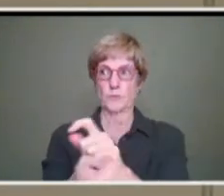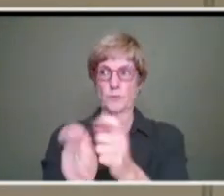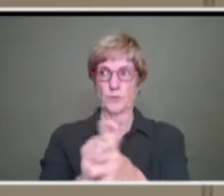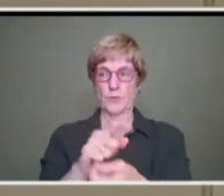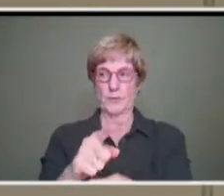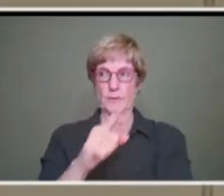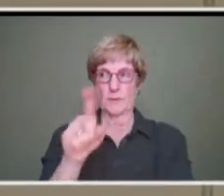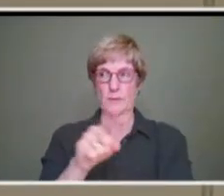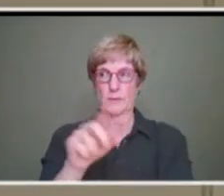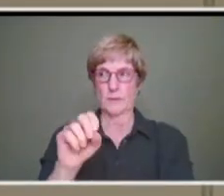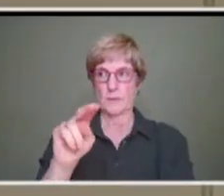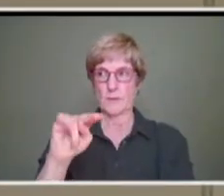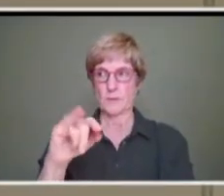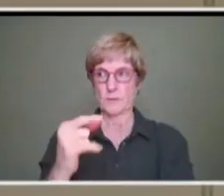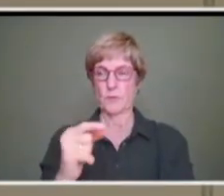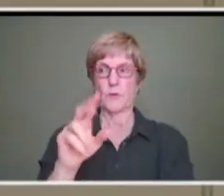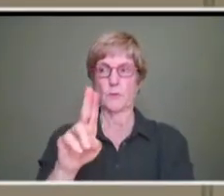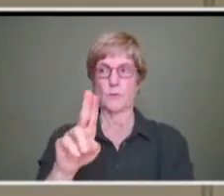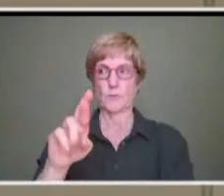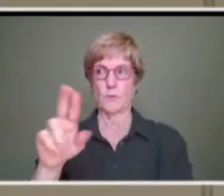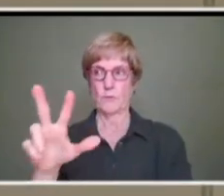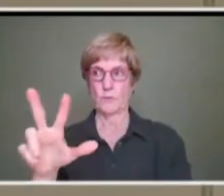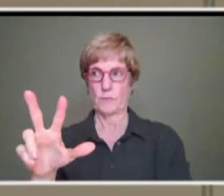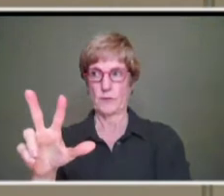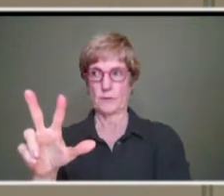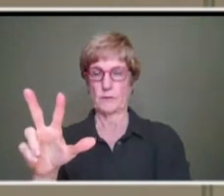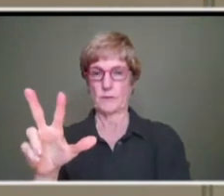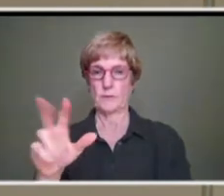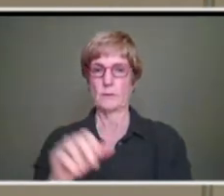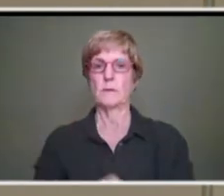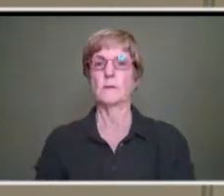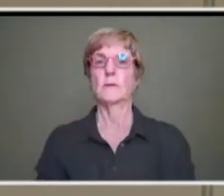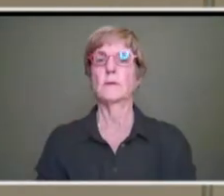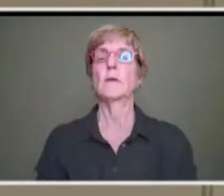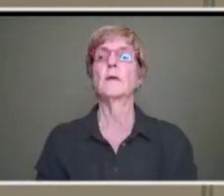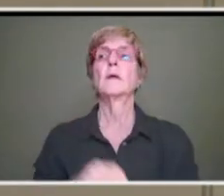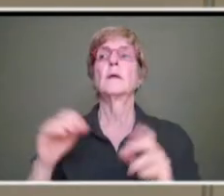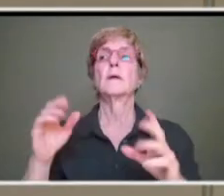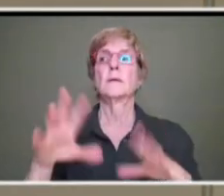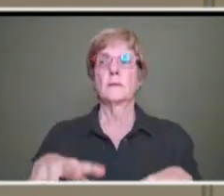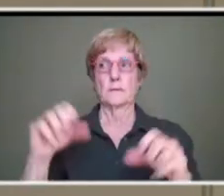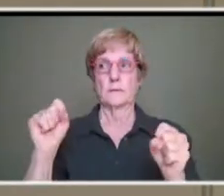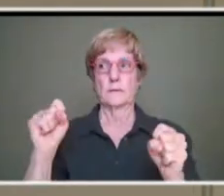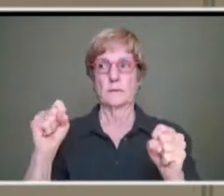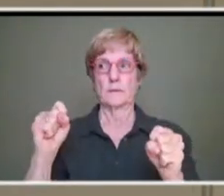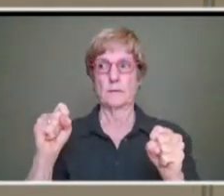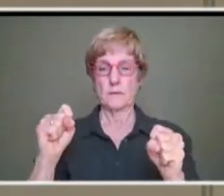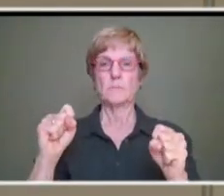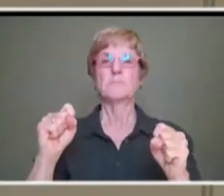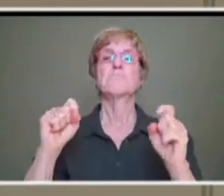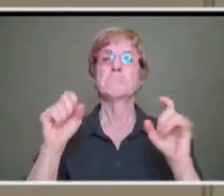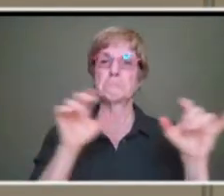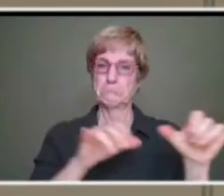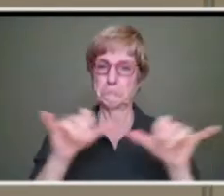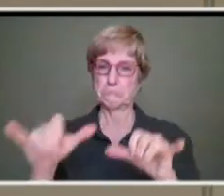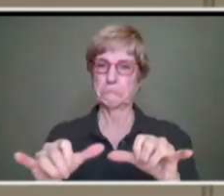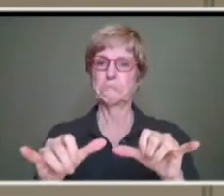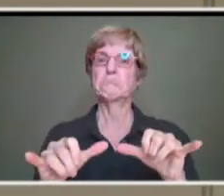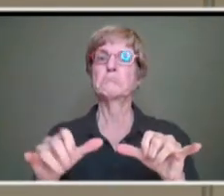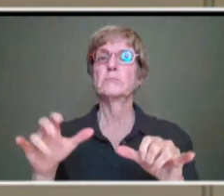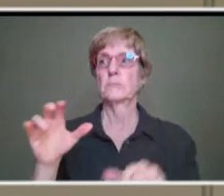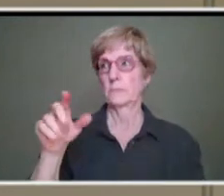zoning District to ur3 and to adopt the consistency statement that Miss